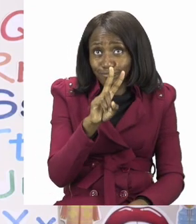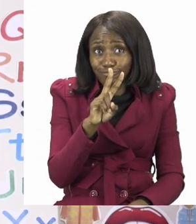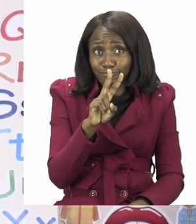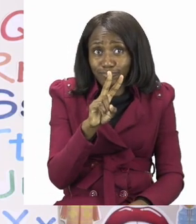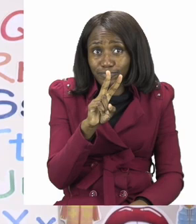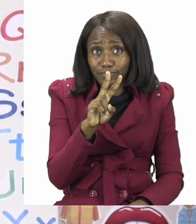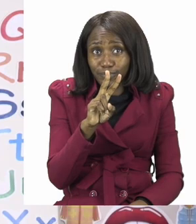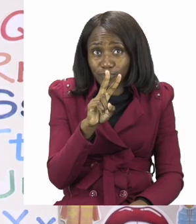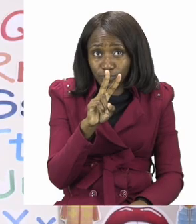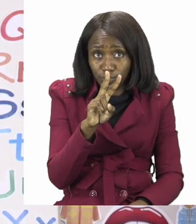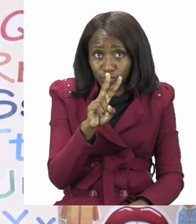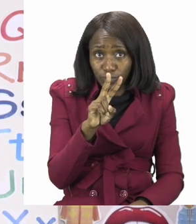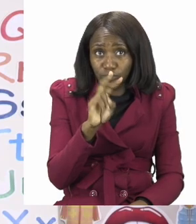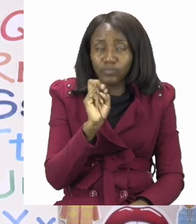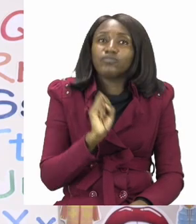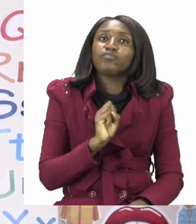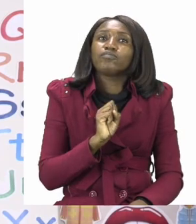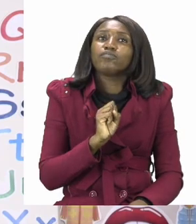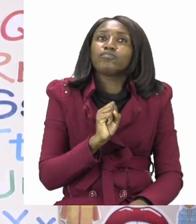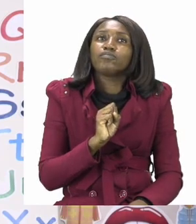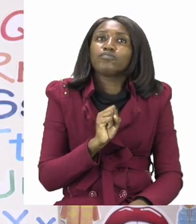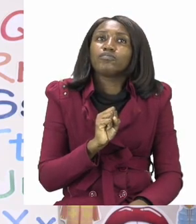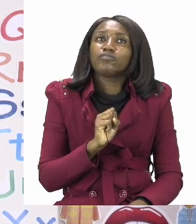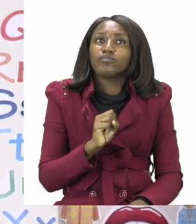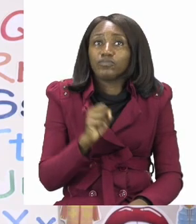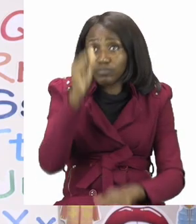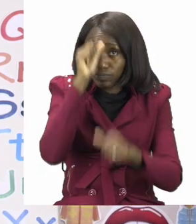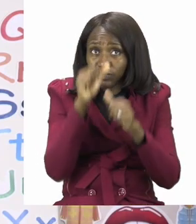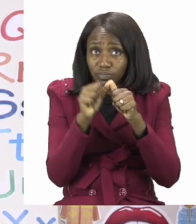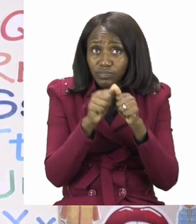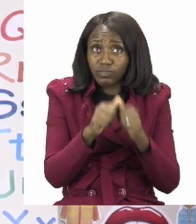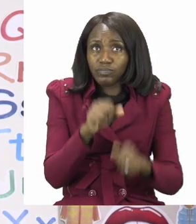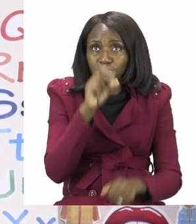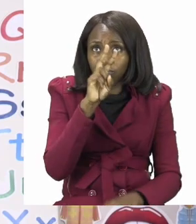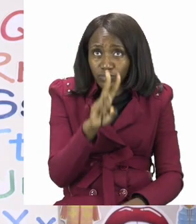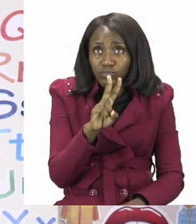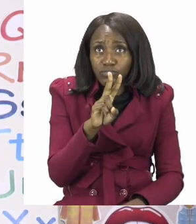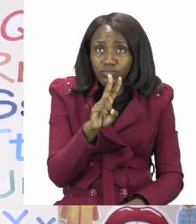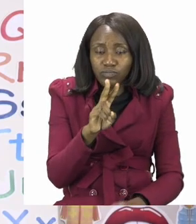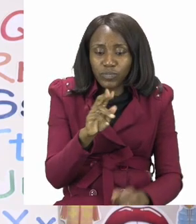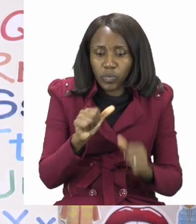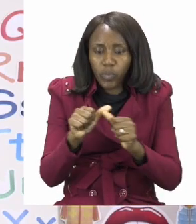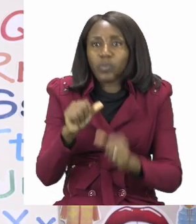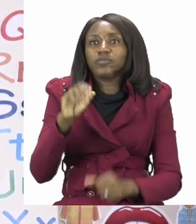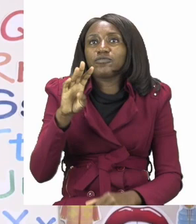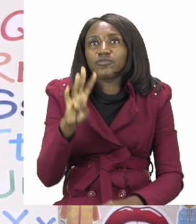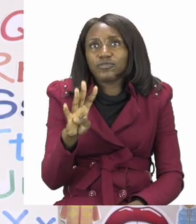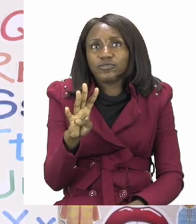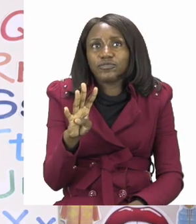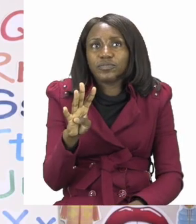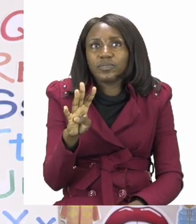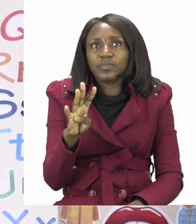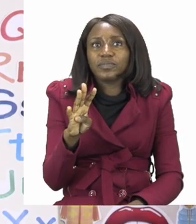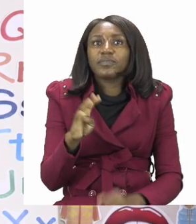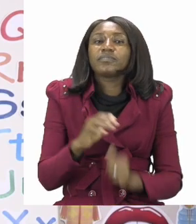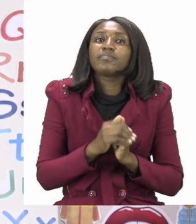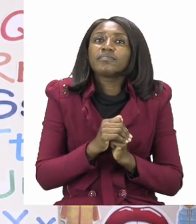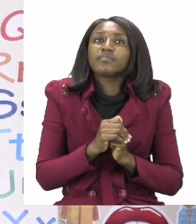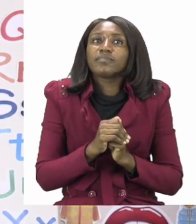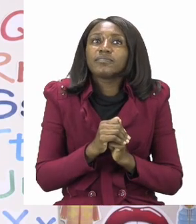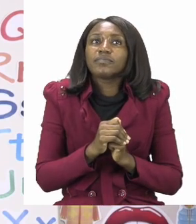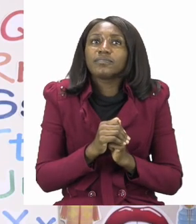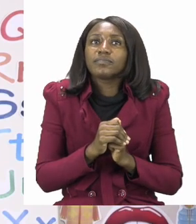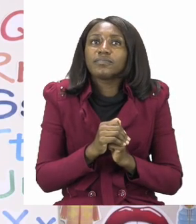enough. Remember, we need to move from 2 to 4. So let us see if